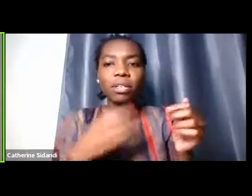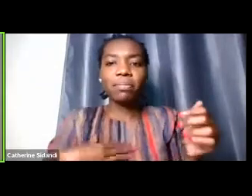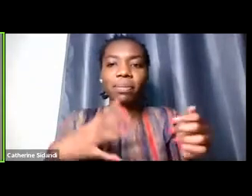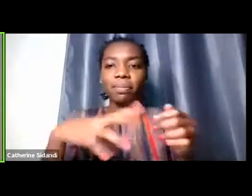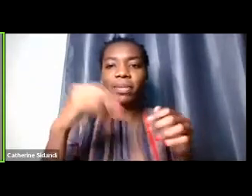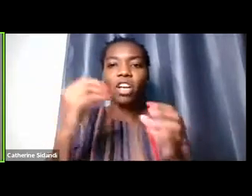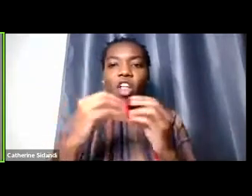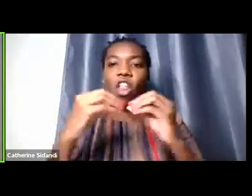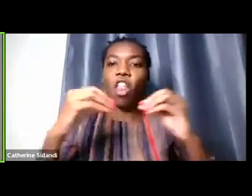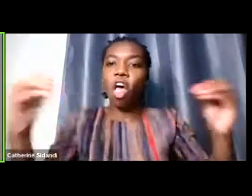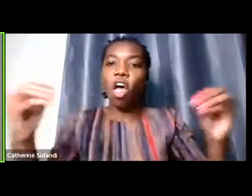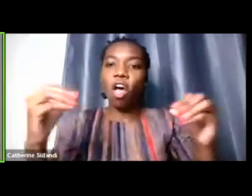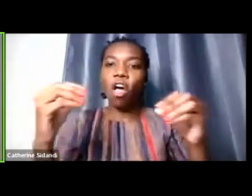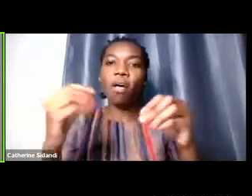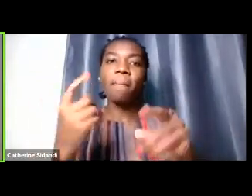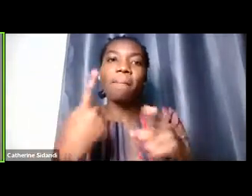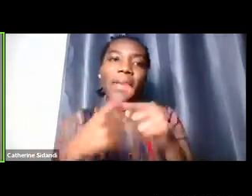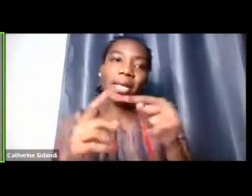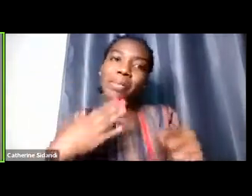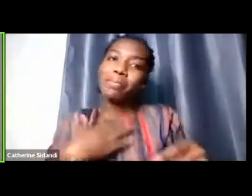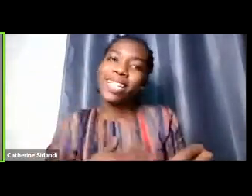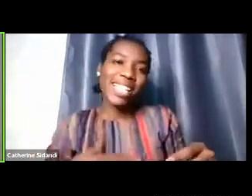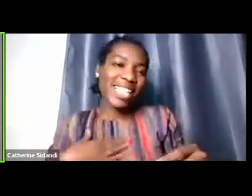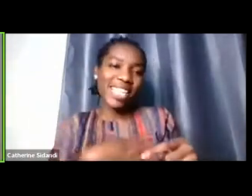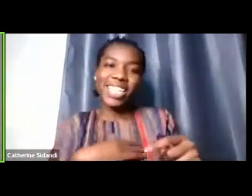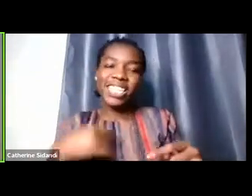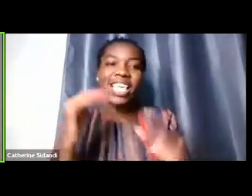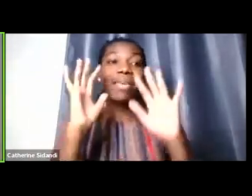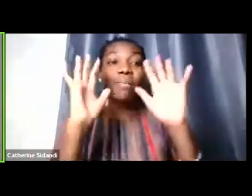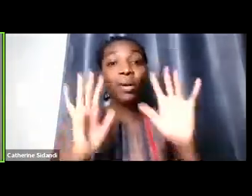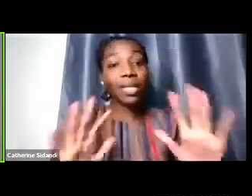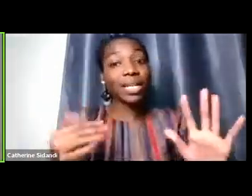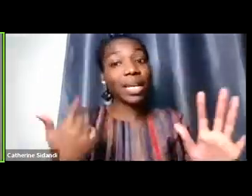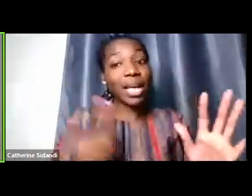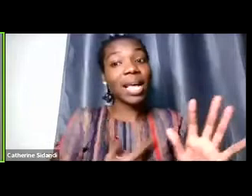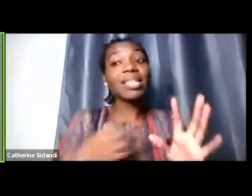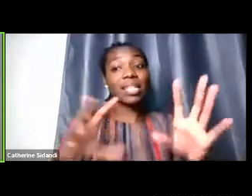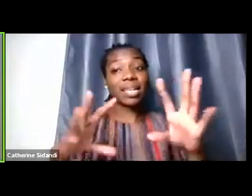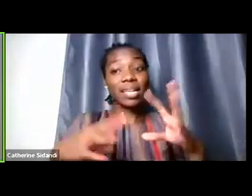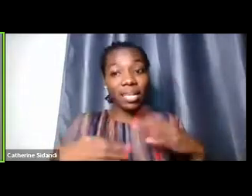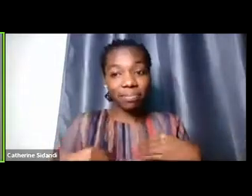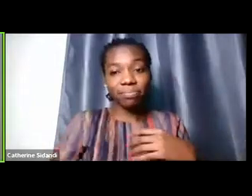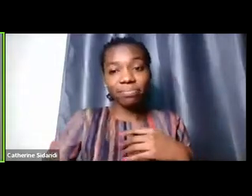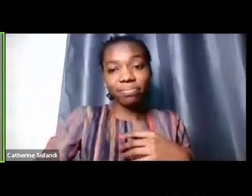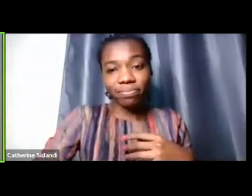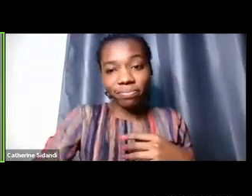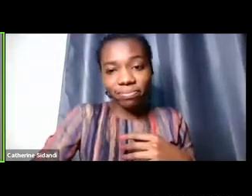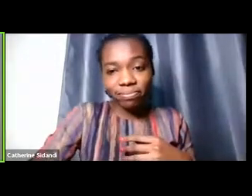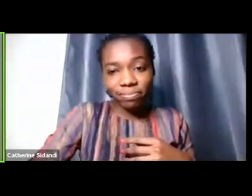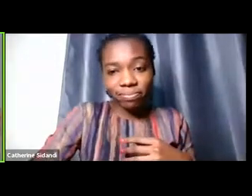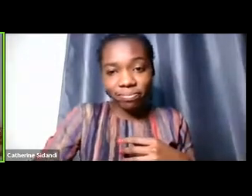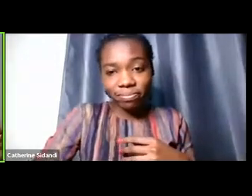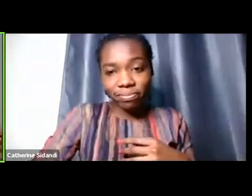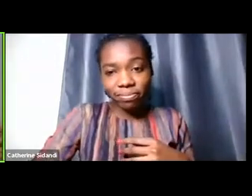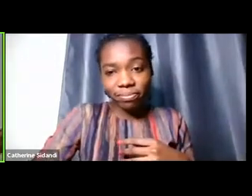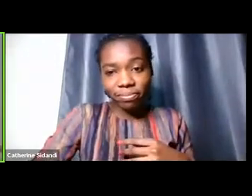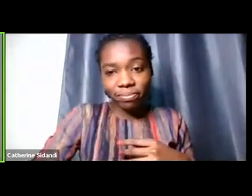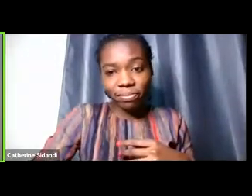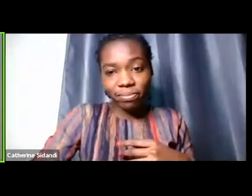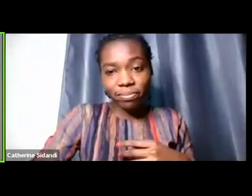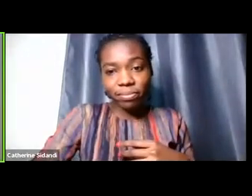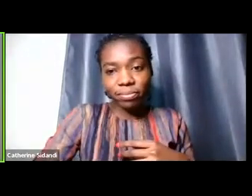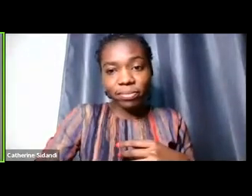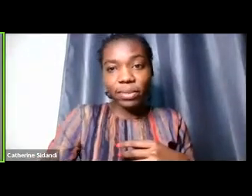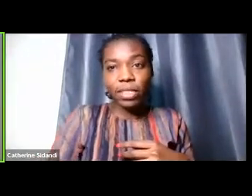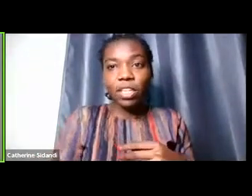usual, but please, it is important that we acknowledge our partners. All right, and allow me to also acknowledge